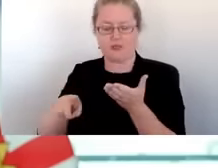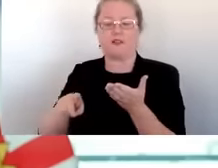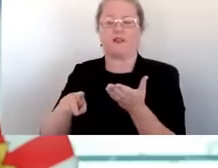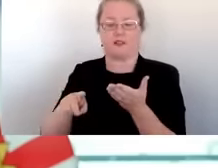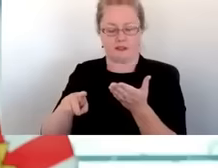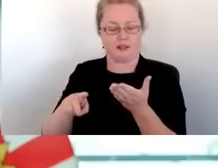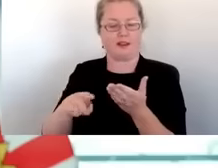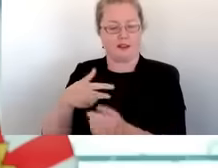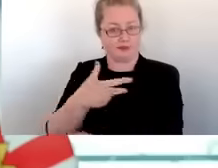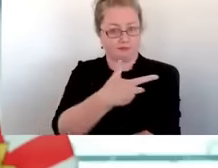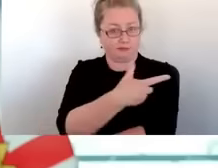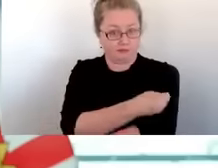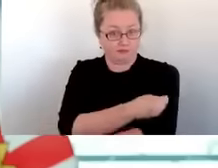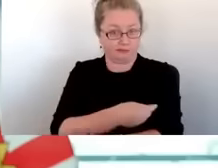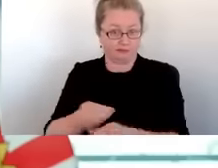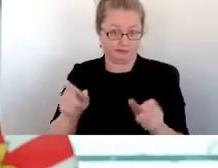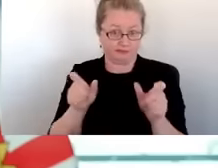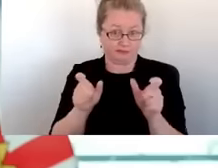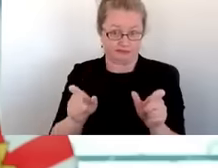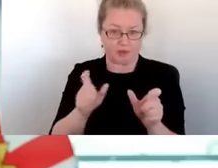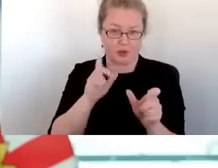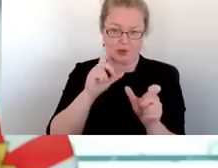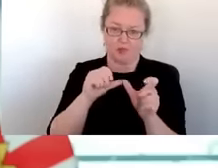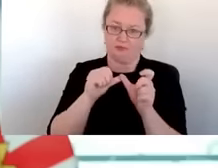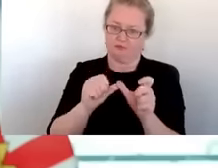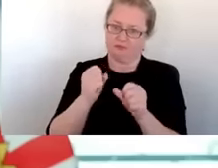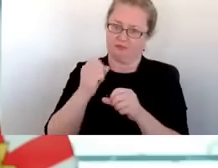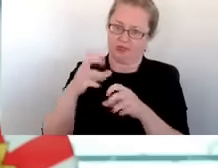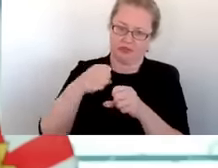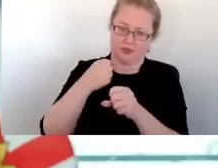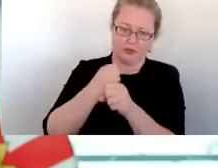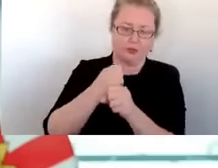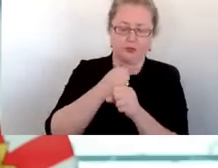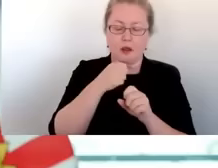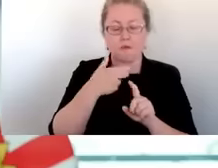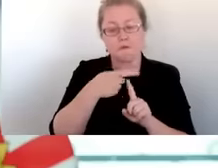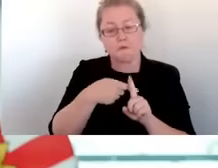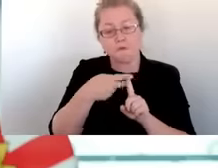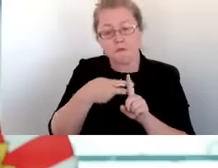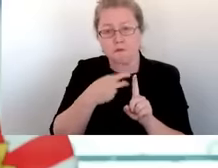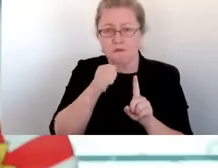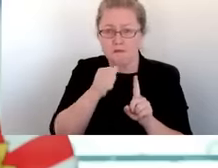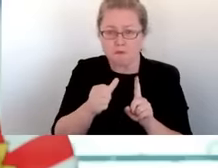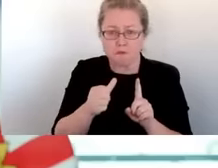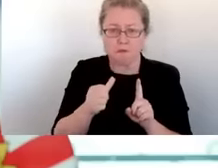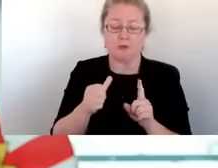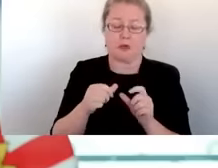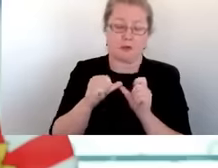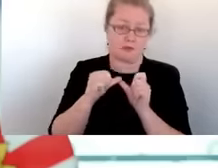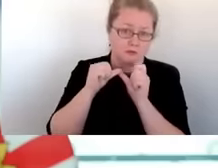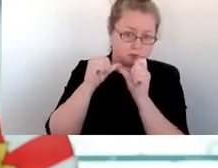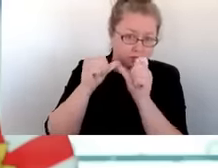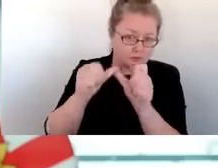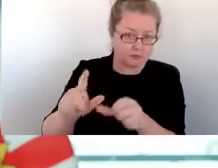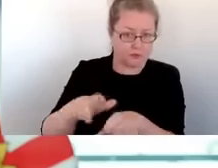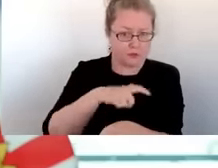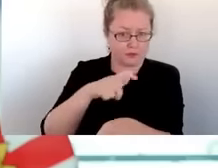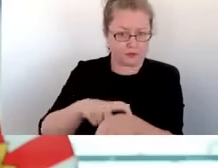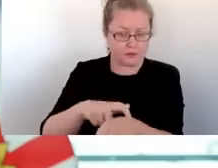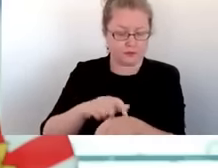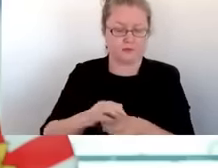is preserved for many, many months and years. For some people, we also know, we've learned, that if